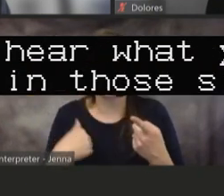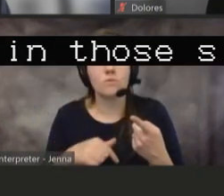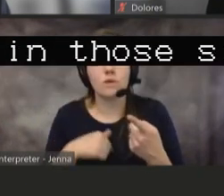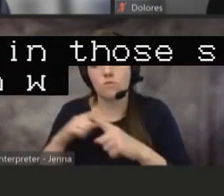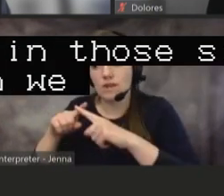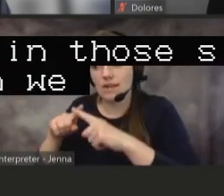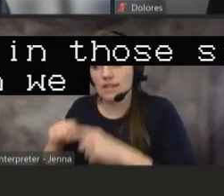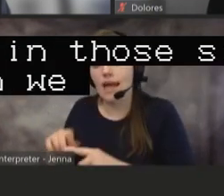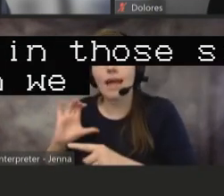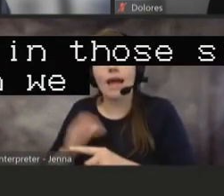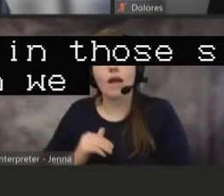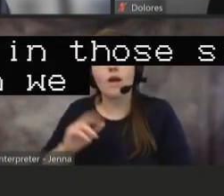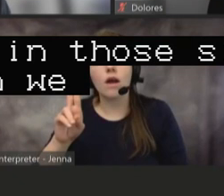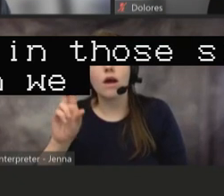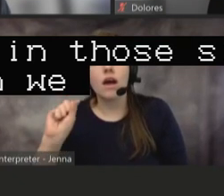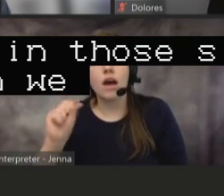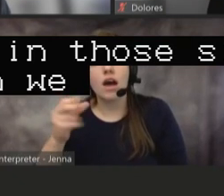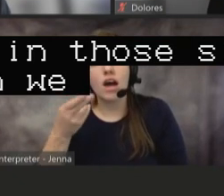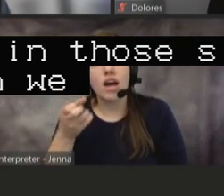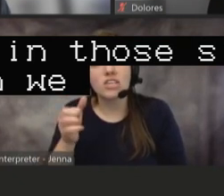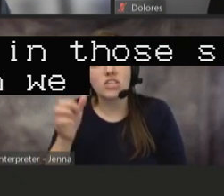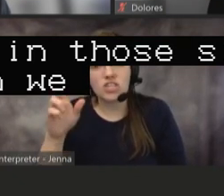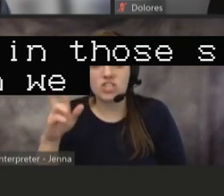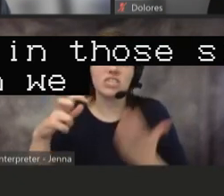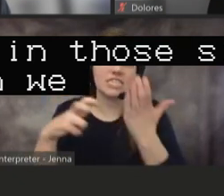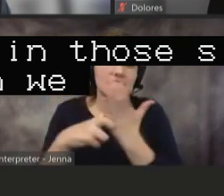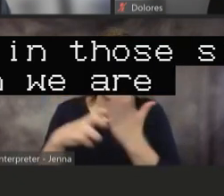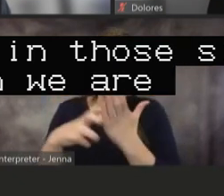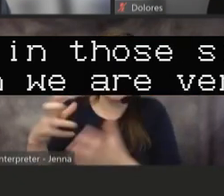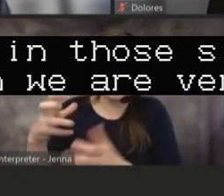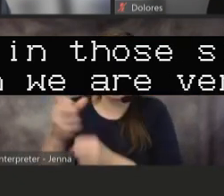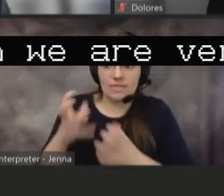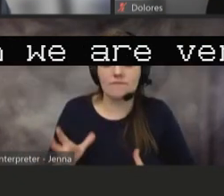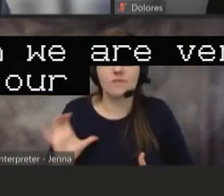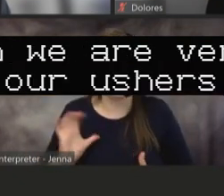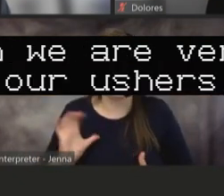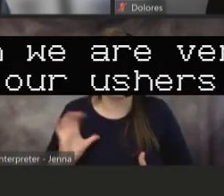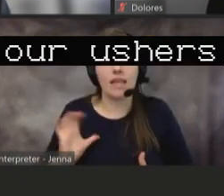our ticket takers, our greeters, and our security staff.